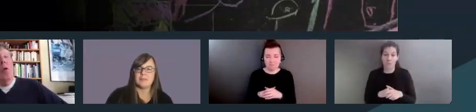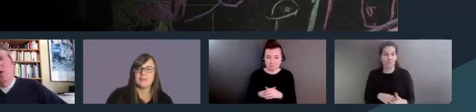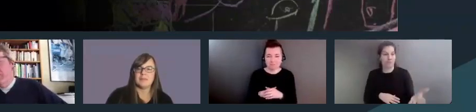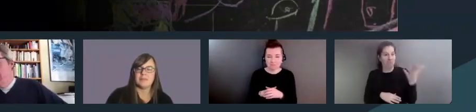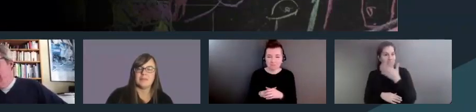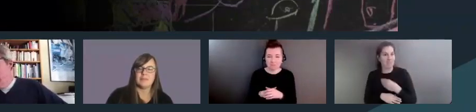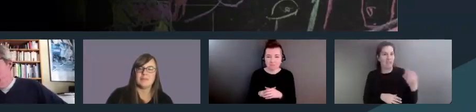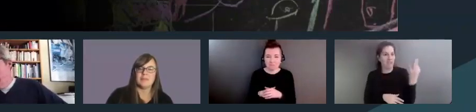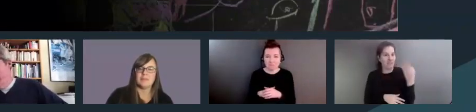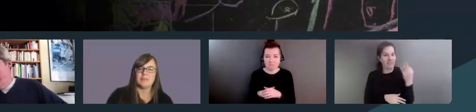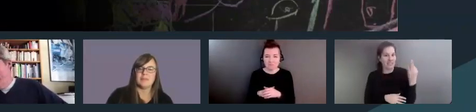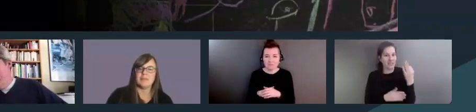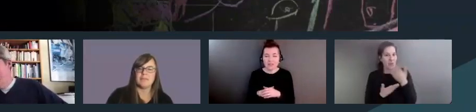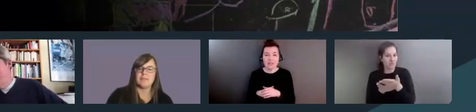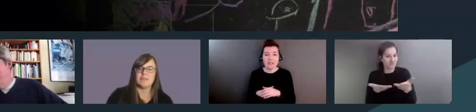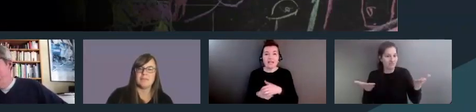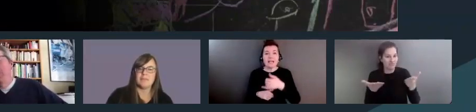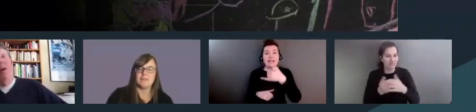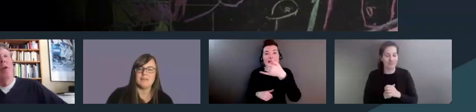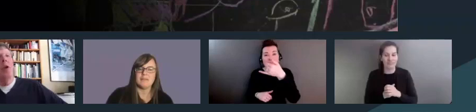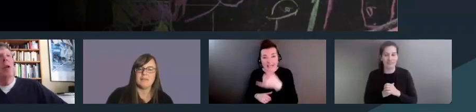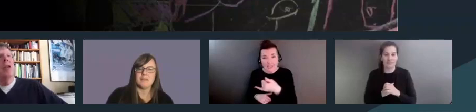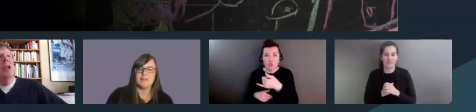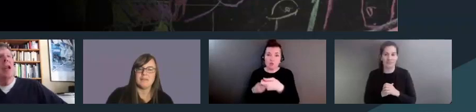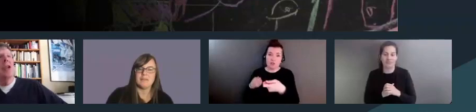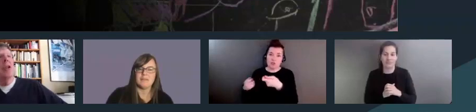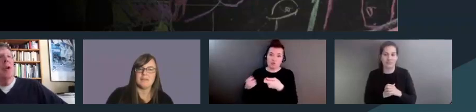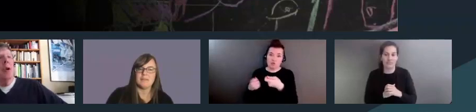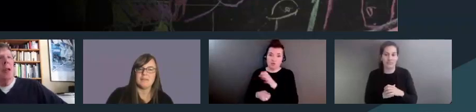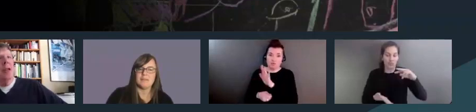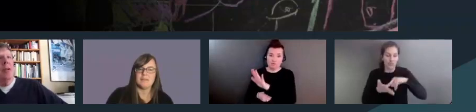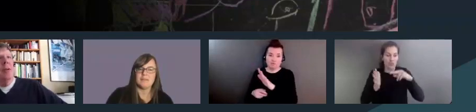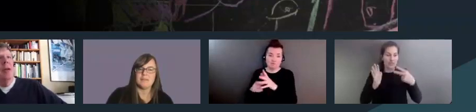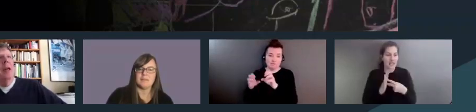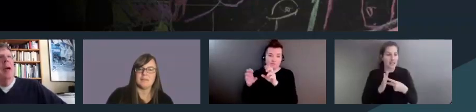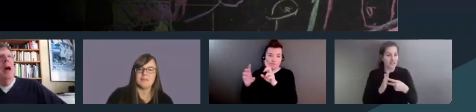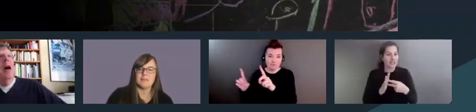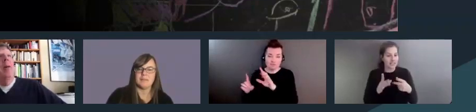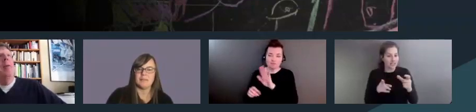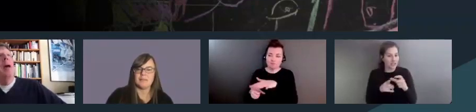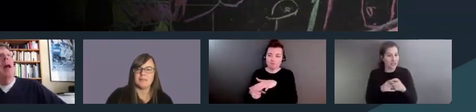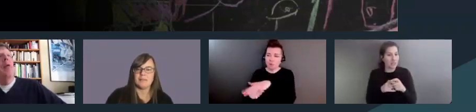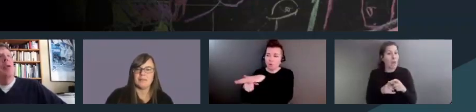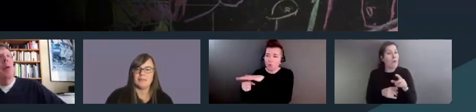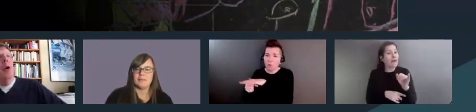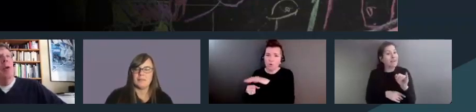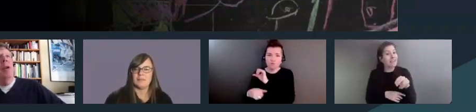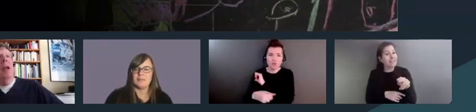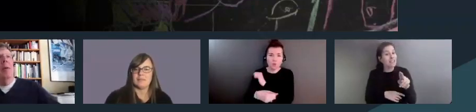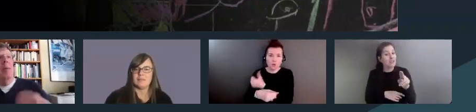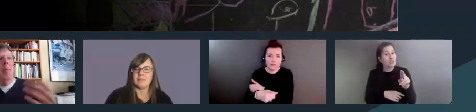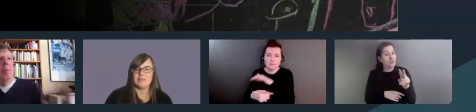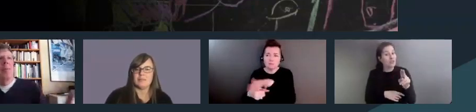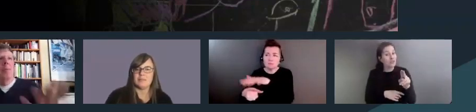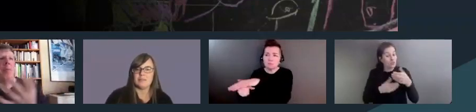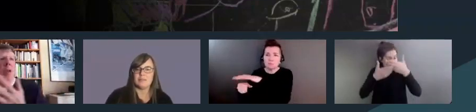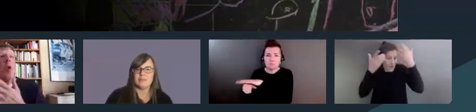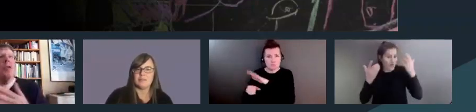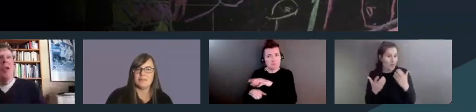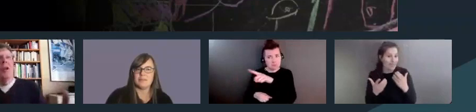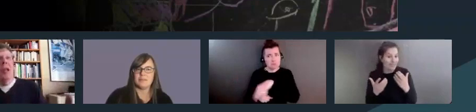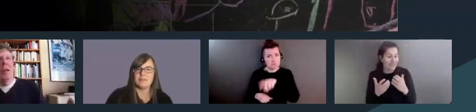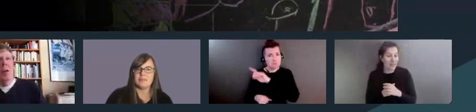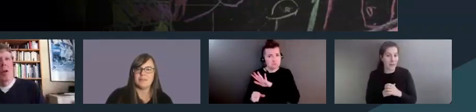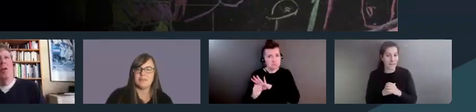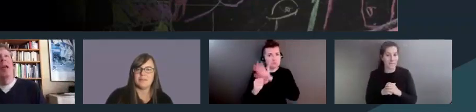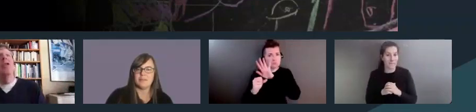Inuit control of education through the development of local education authorities. And it was promoted, and there